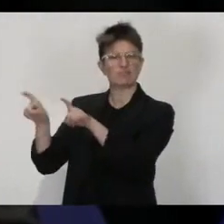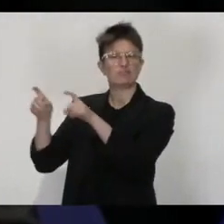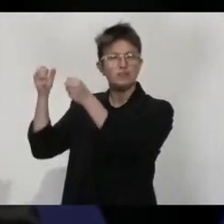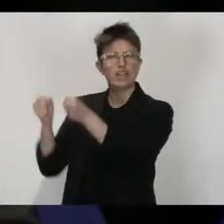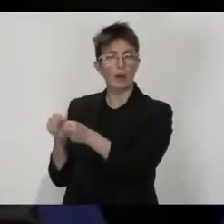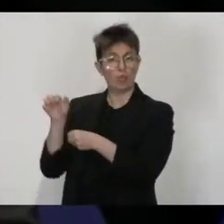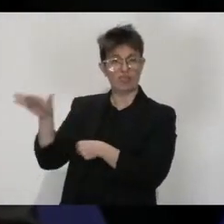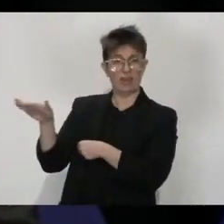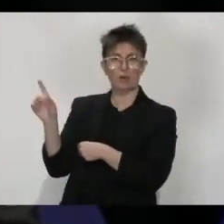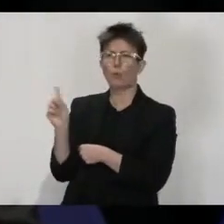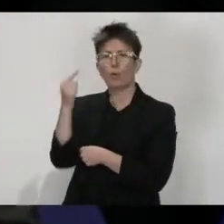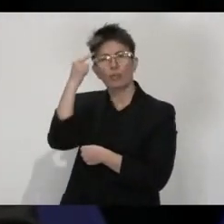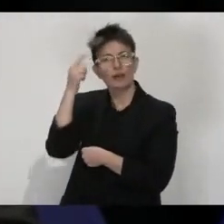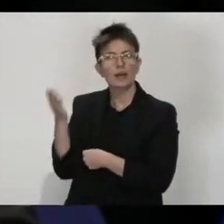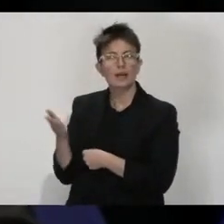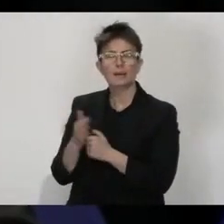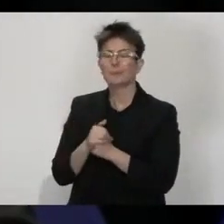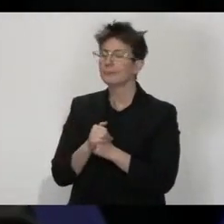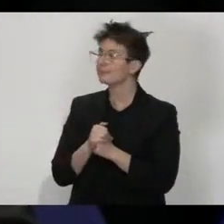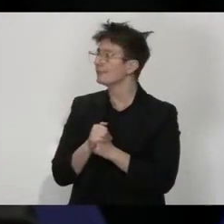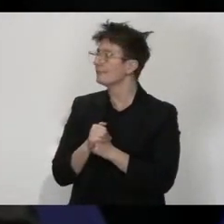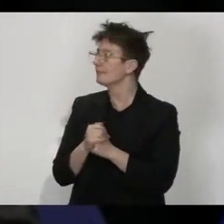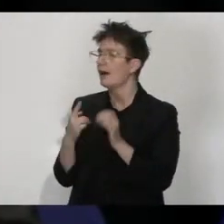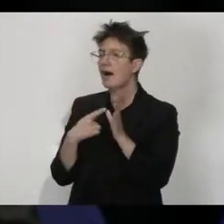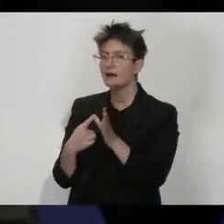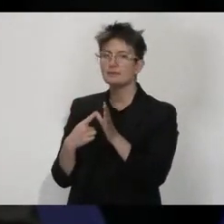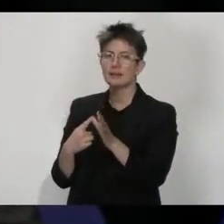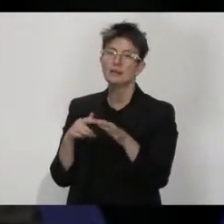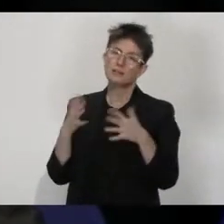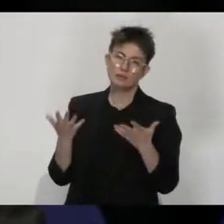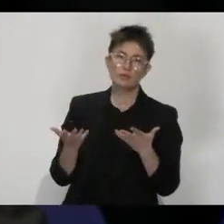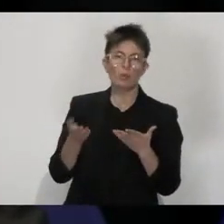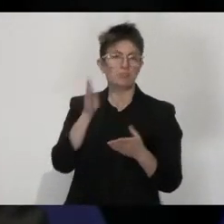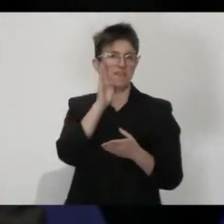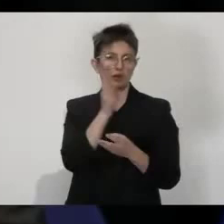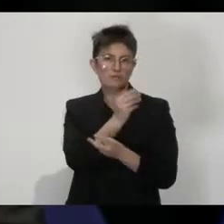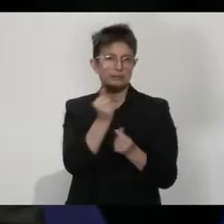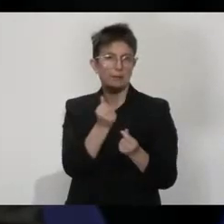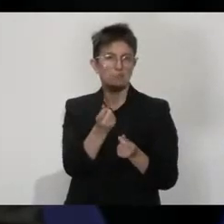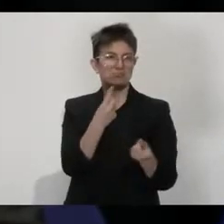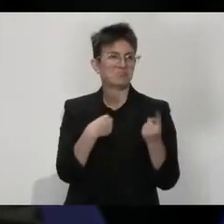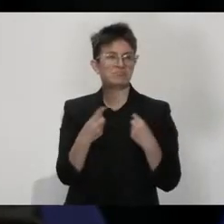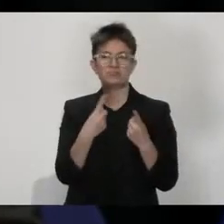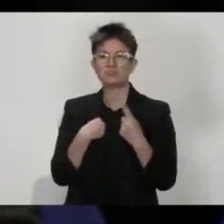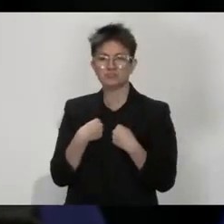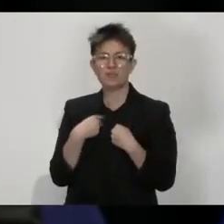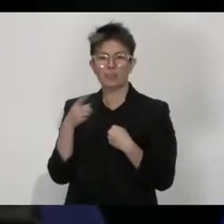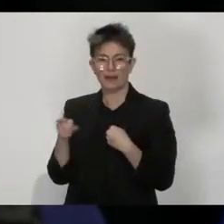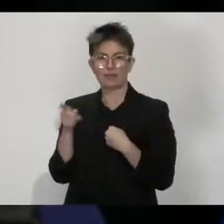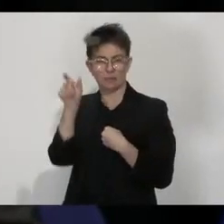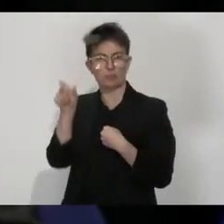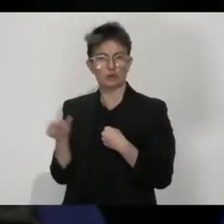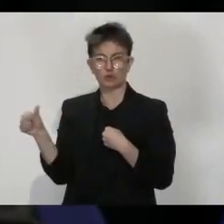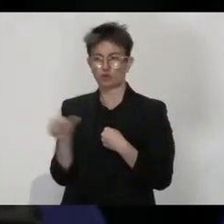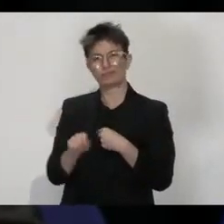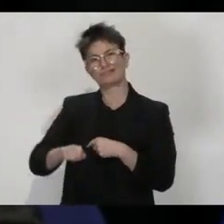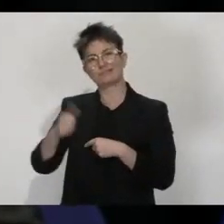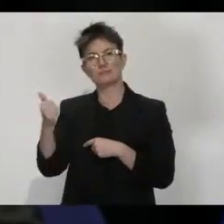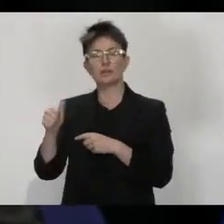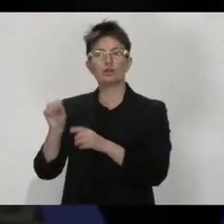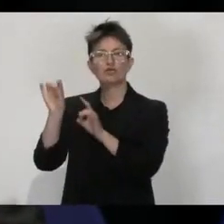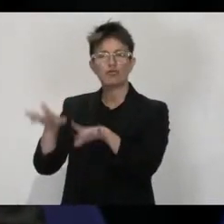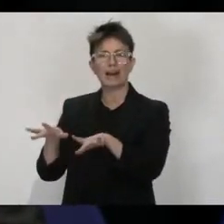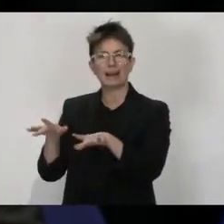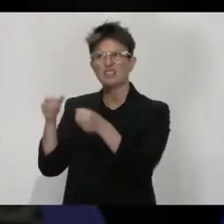believe the terrorist should serve out his sentence. As you're aware also from yesterday, it's not an easy thing. There isn't a current